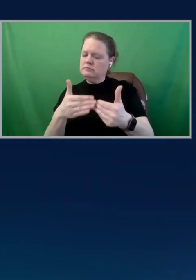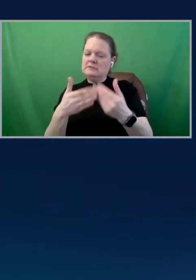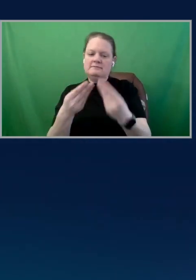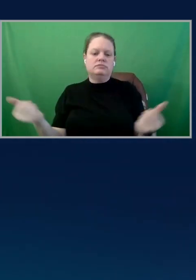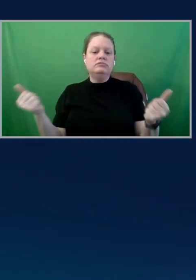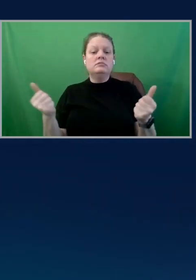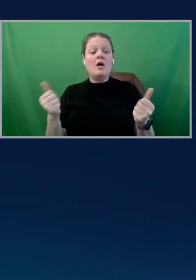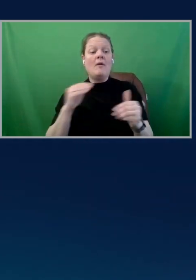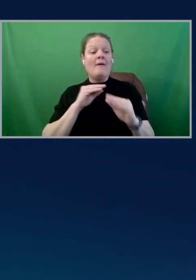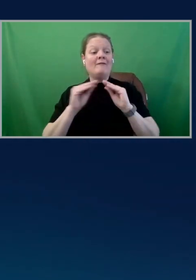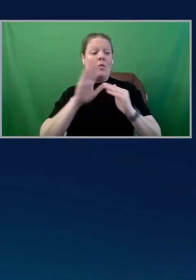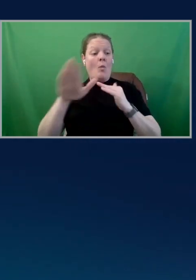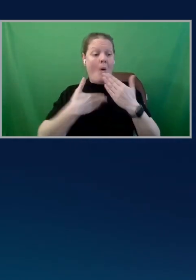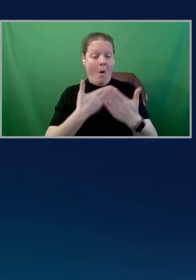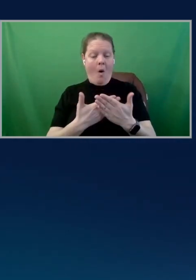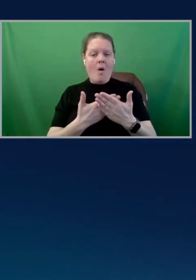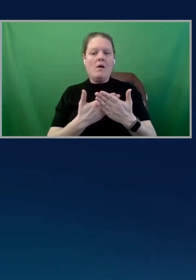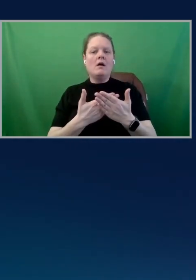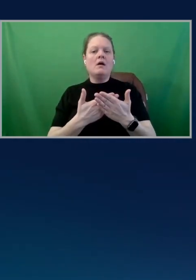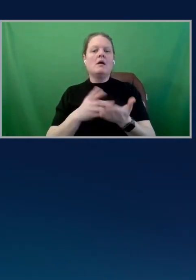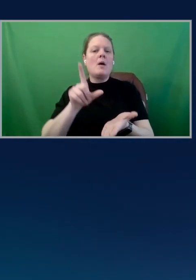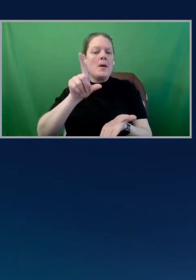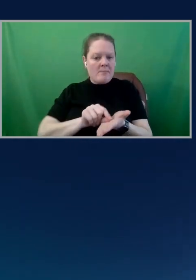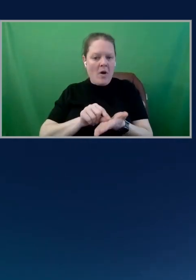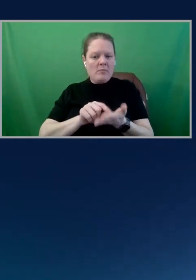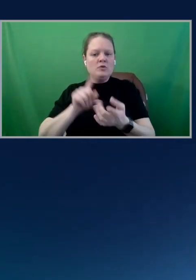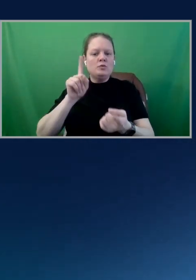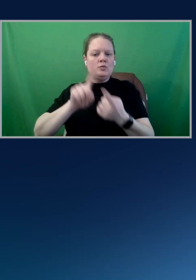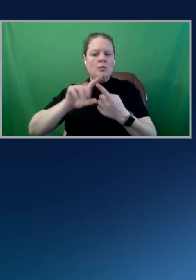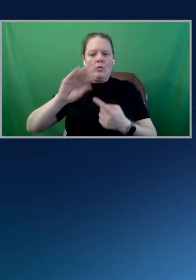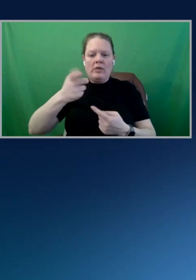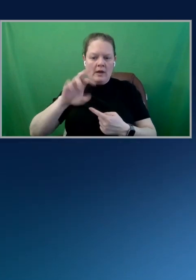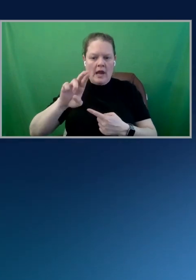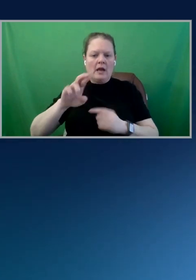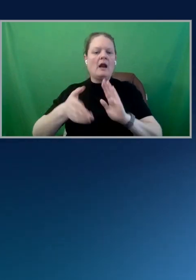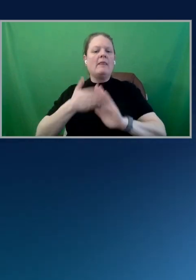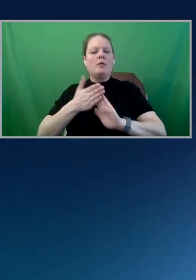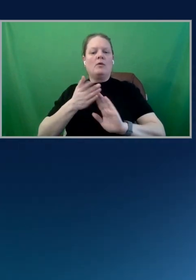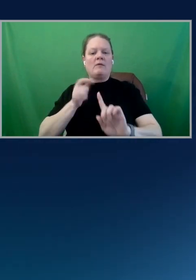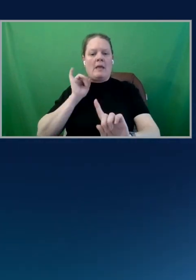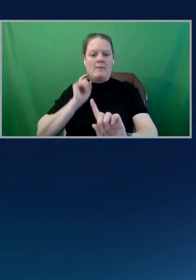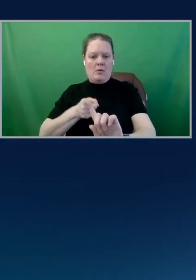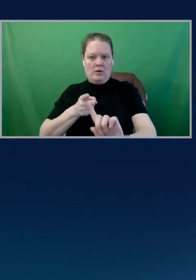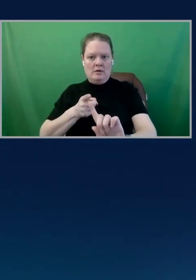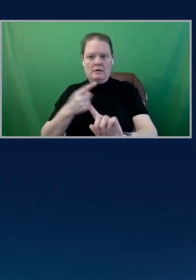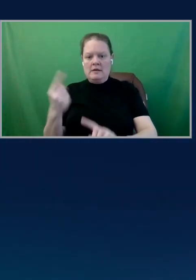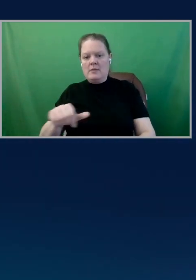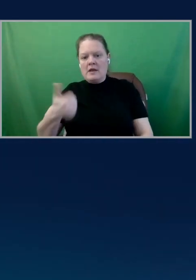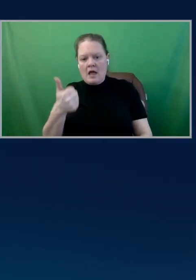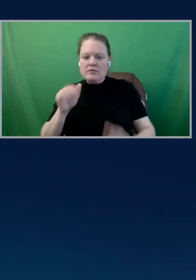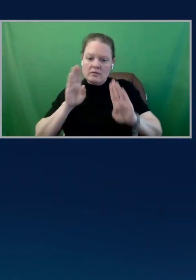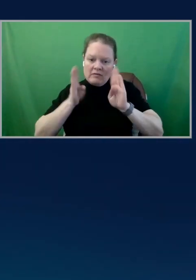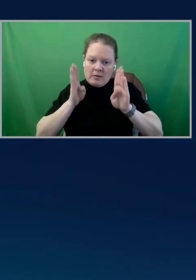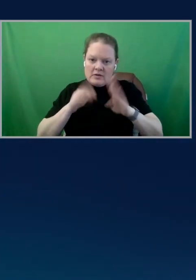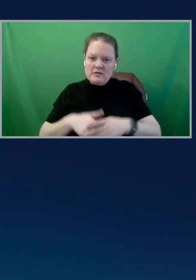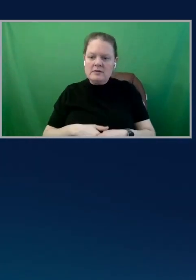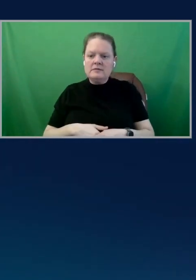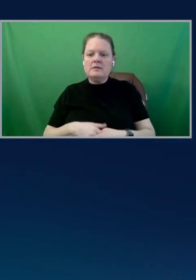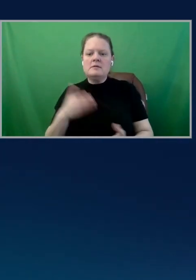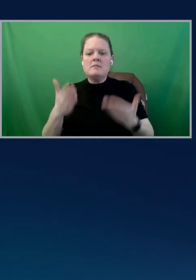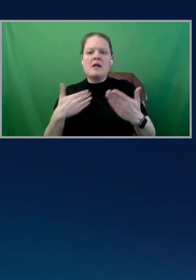all, just publish to your container, and it's going to be working from there. Something else you have to pay attention to. You might have a library